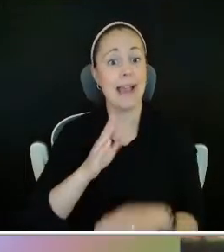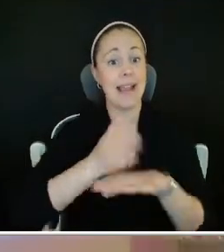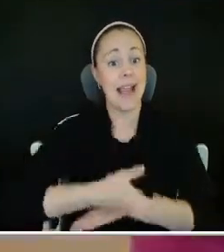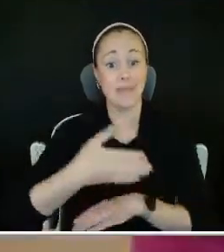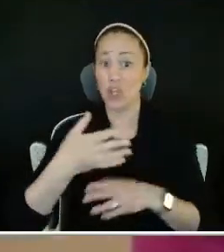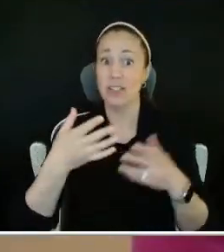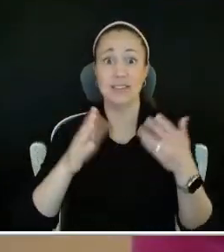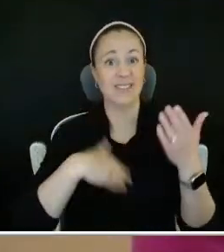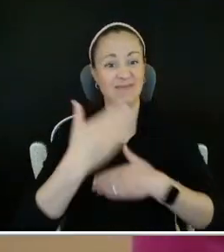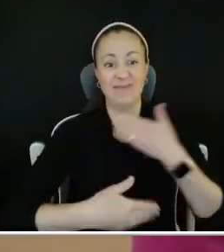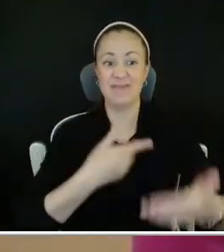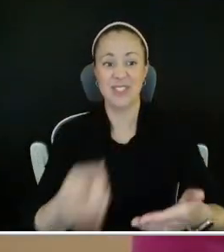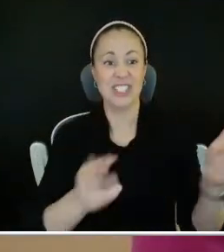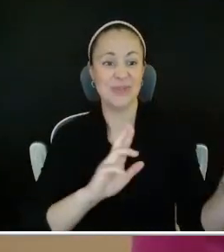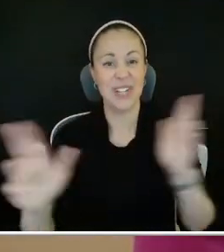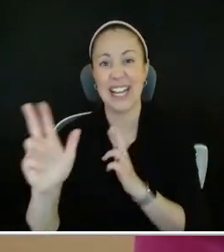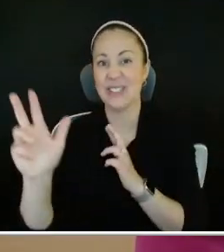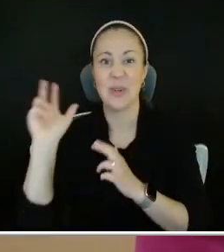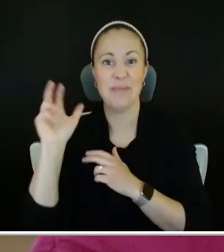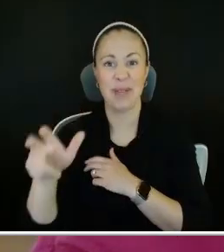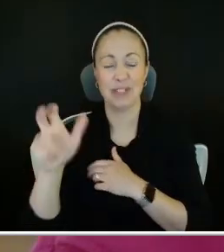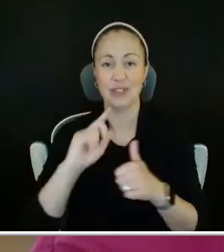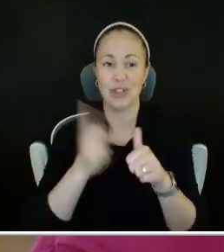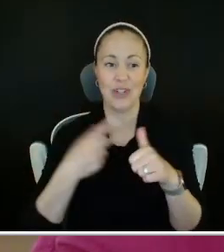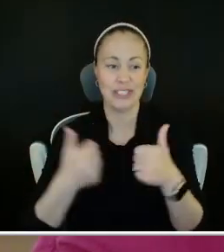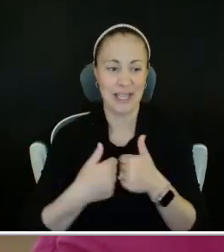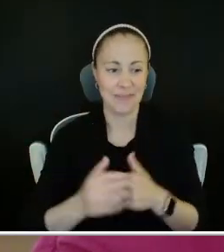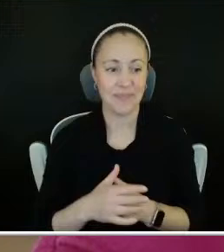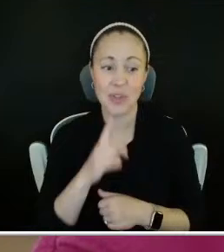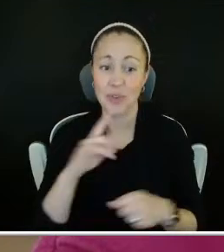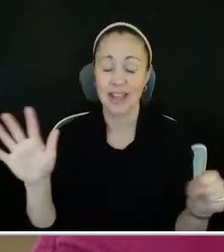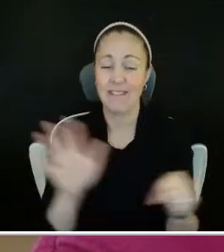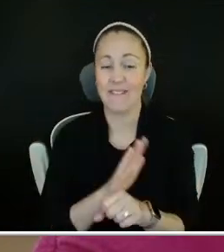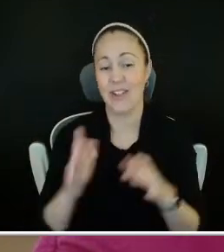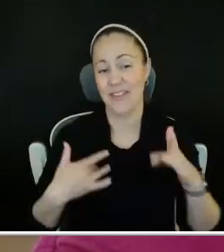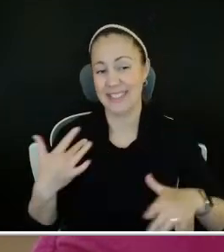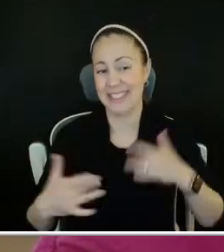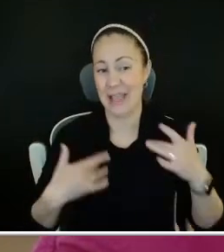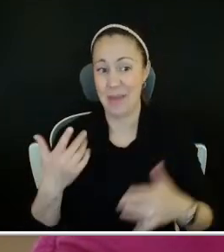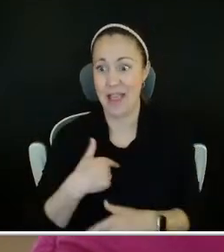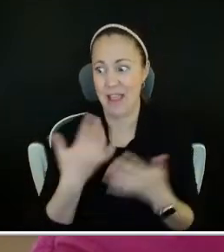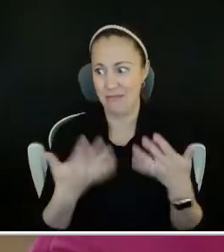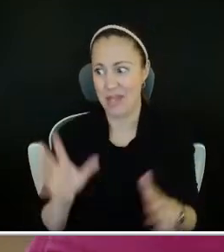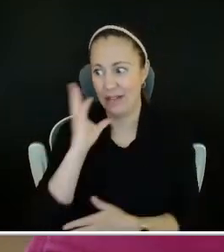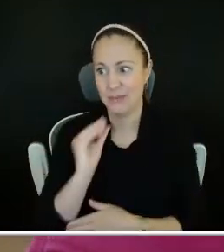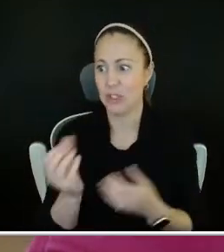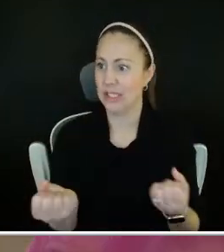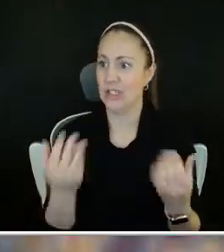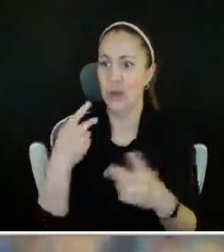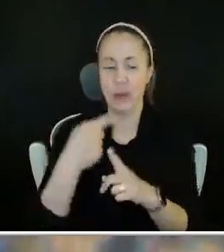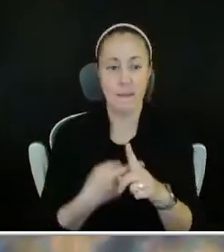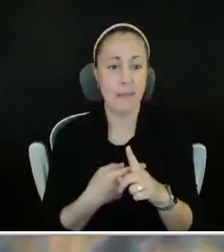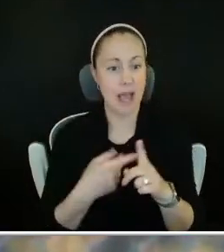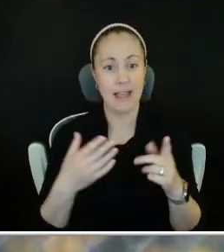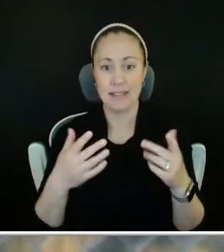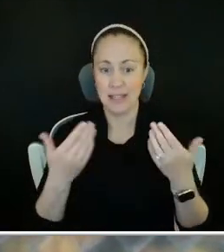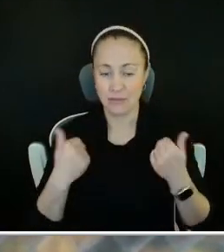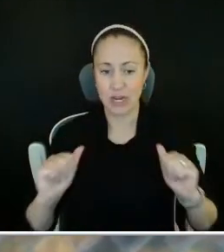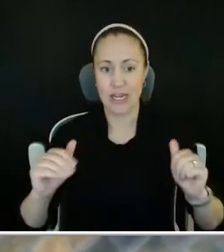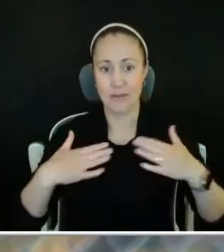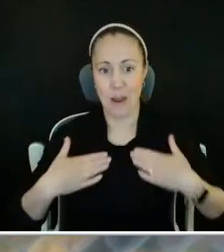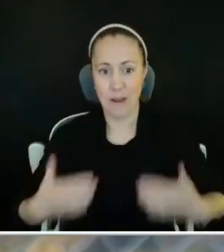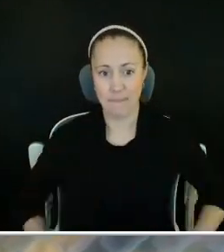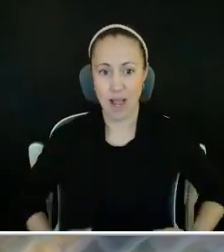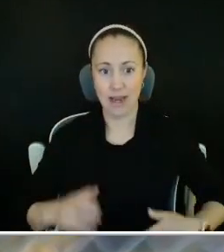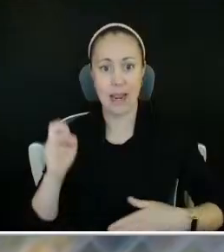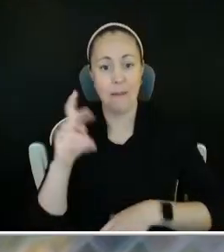game. It's just like full of excitement, because I've been going through so many months of building my body back up, building my mental game